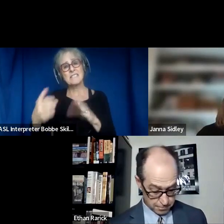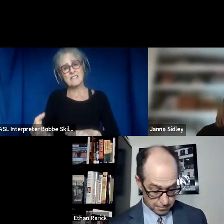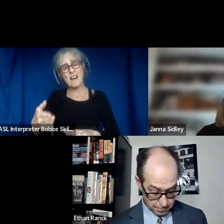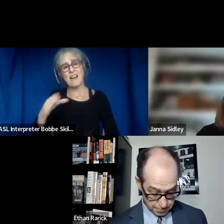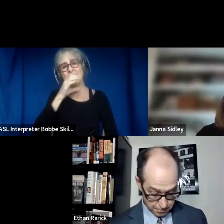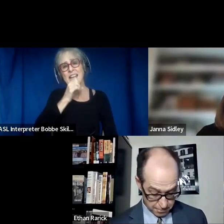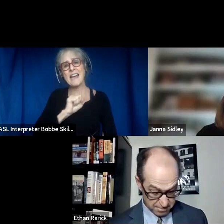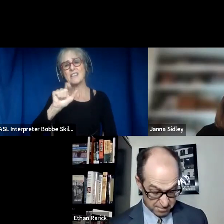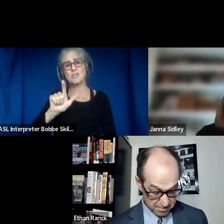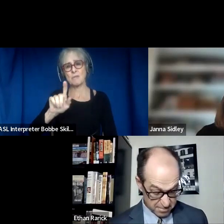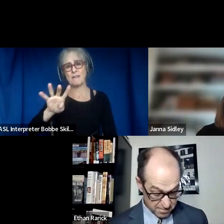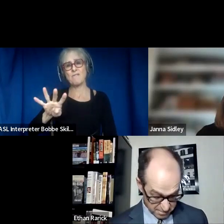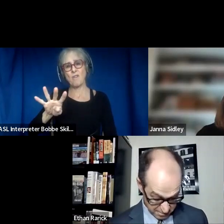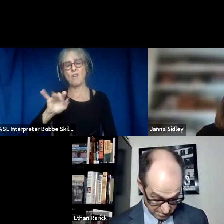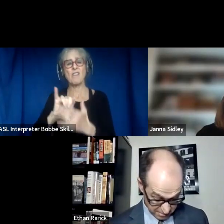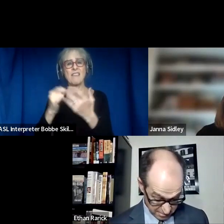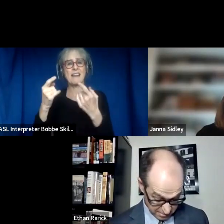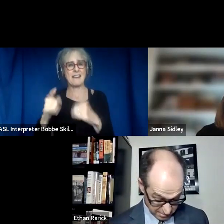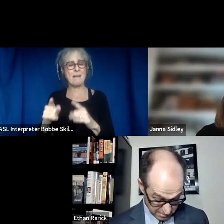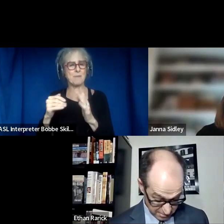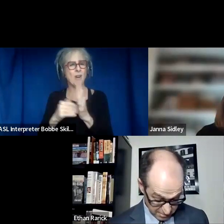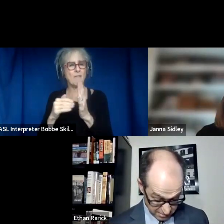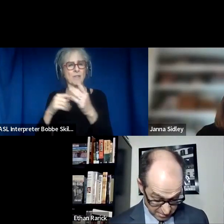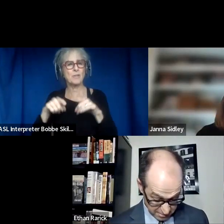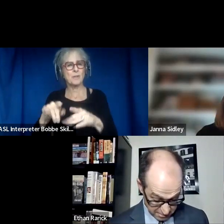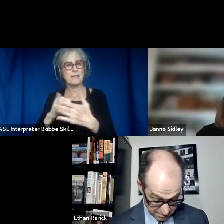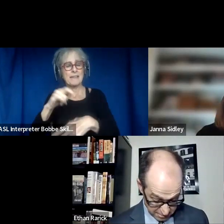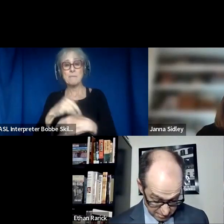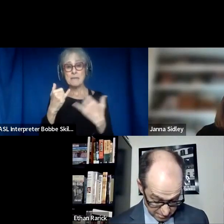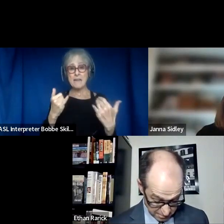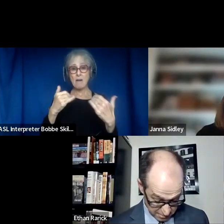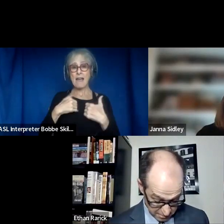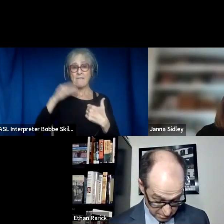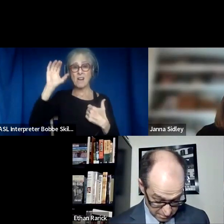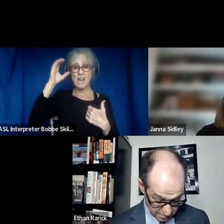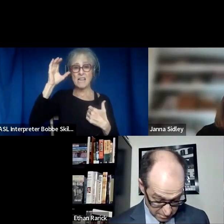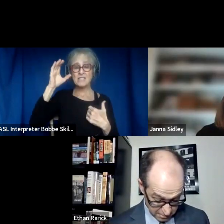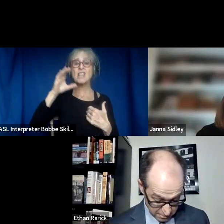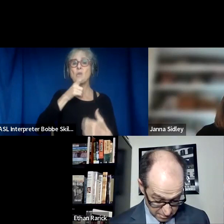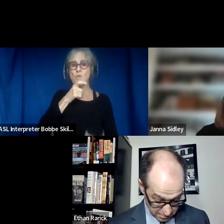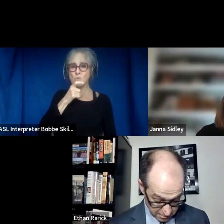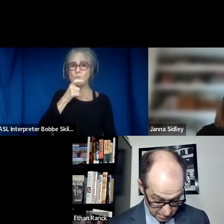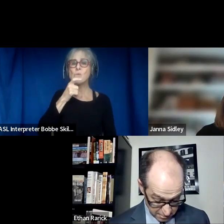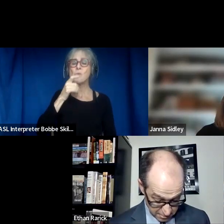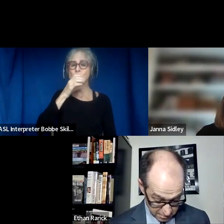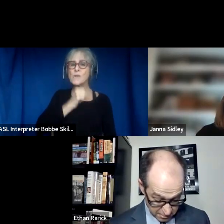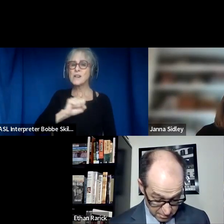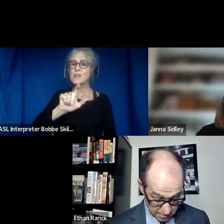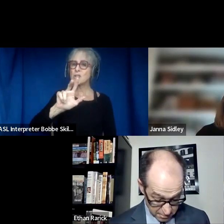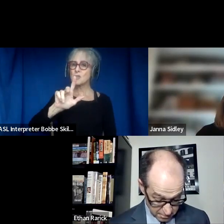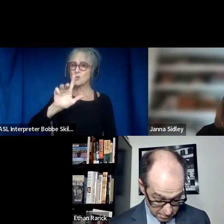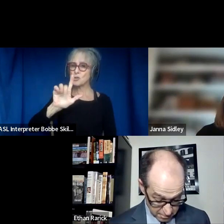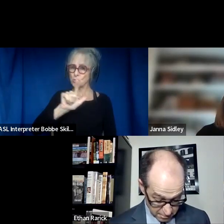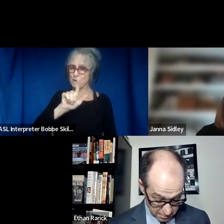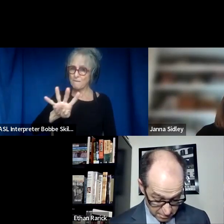time. Today, some 50 years later, I have a cousin with Down syndrome who's also 24, but she has a much different life